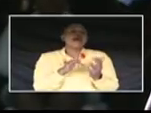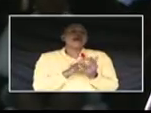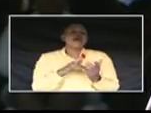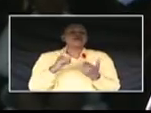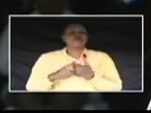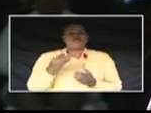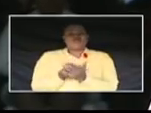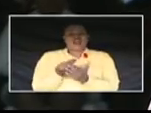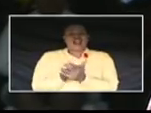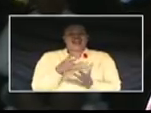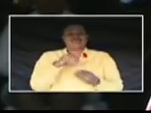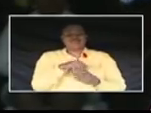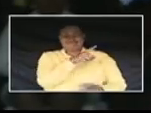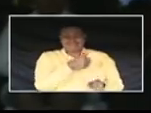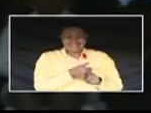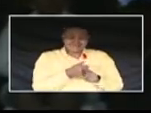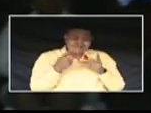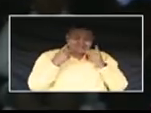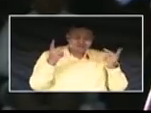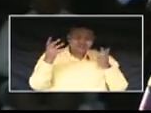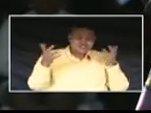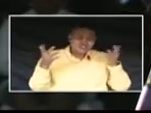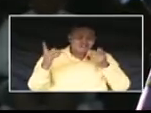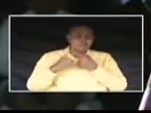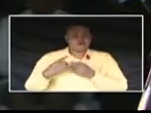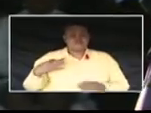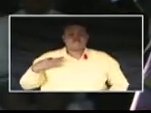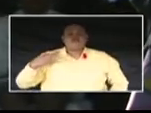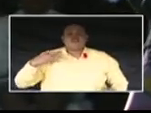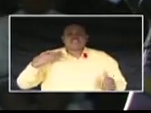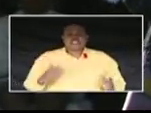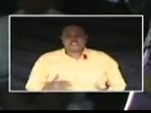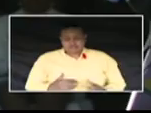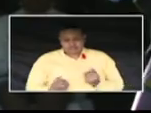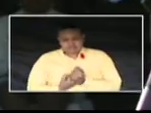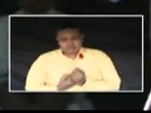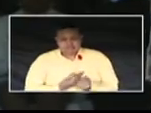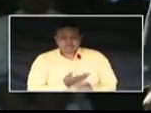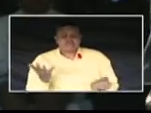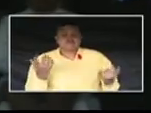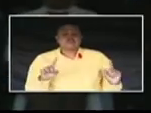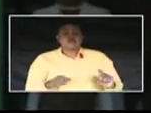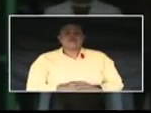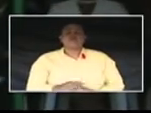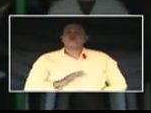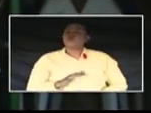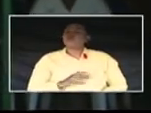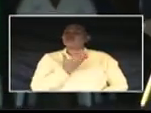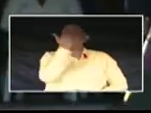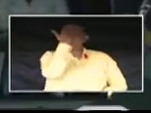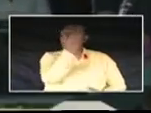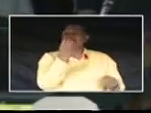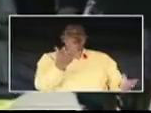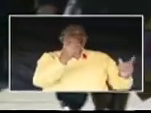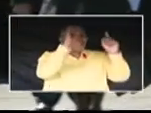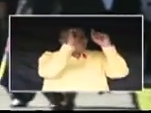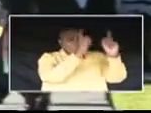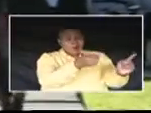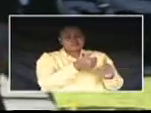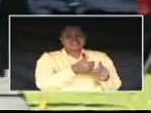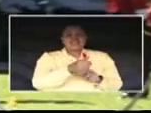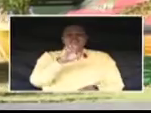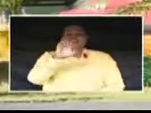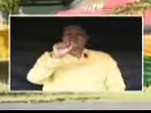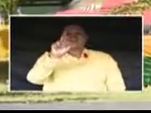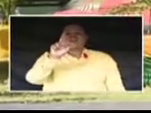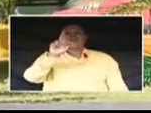financial sectors, public service and volunteerism. Another very well-known Jamaican, Earl